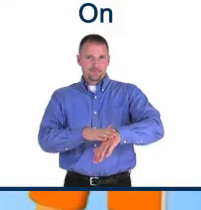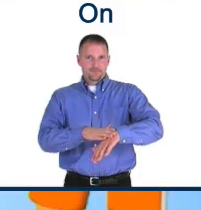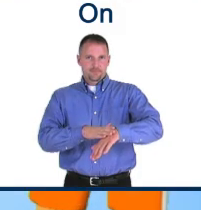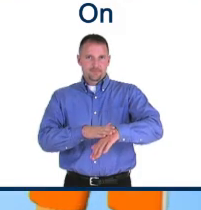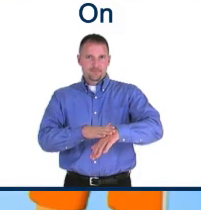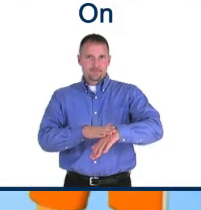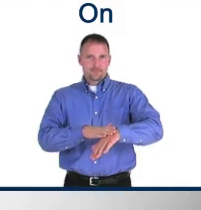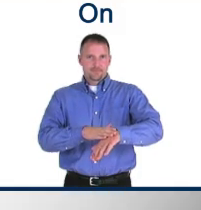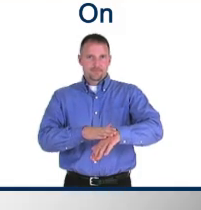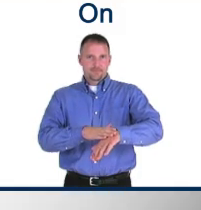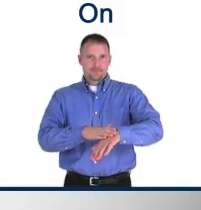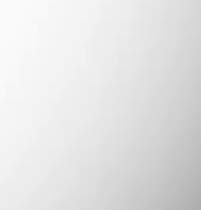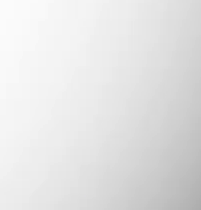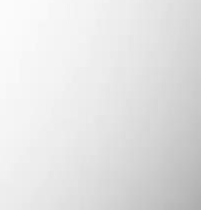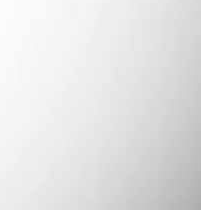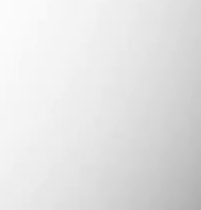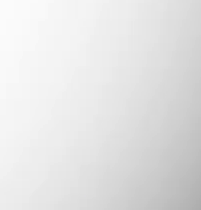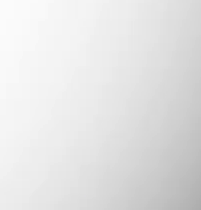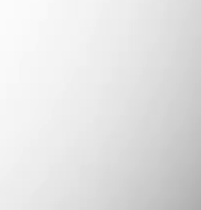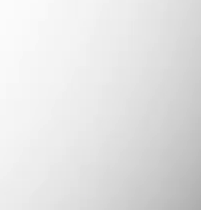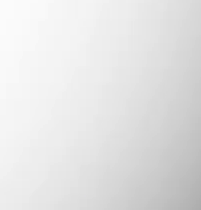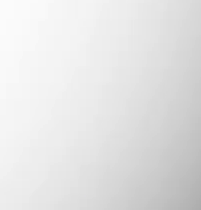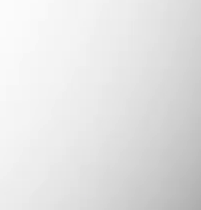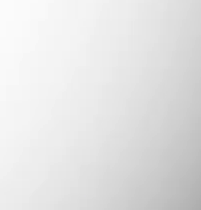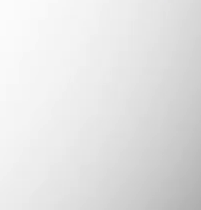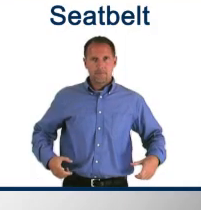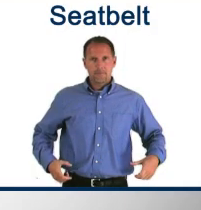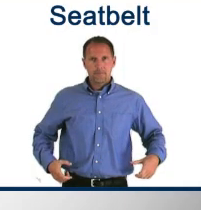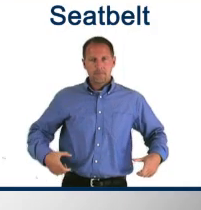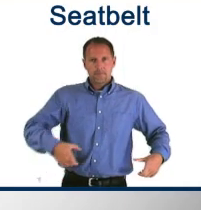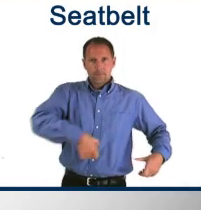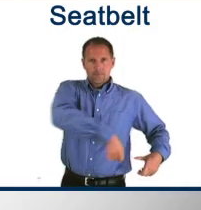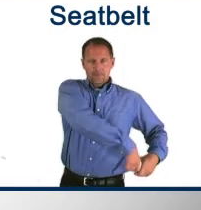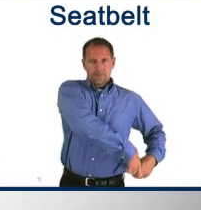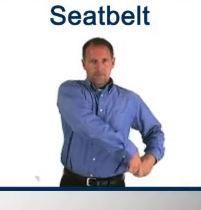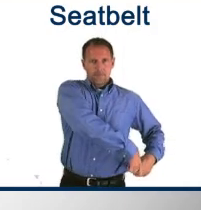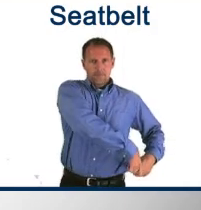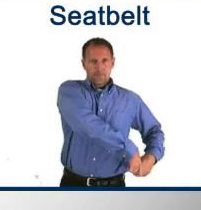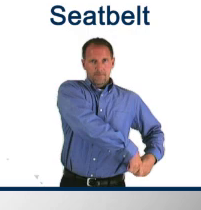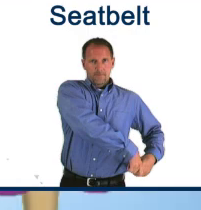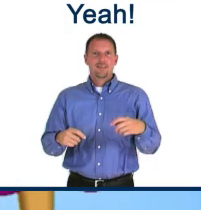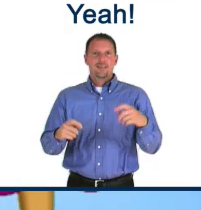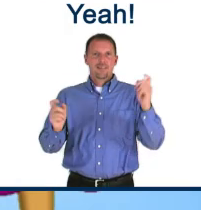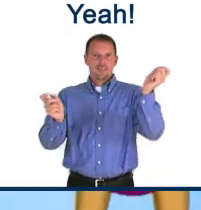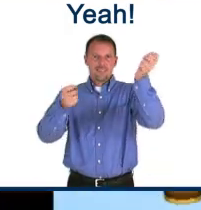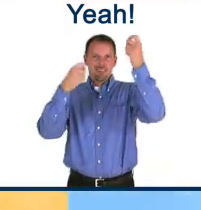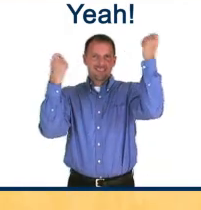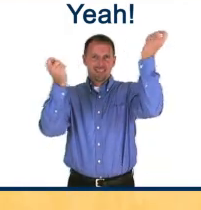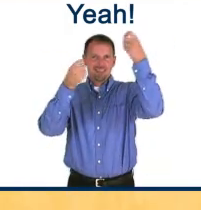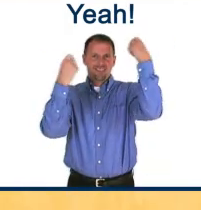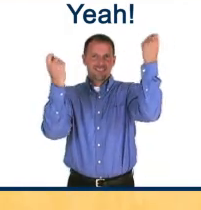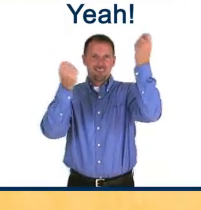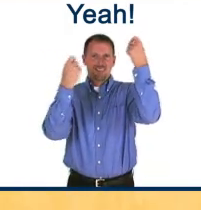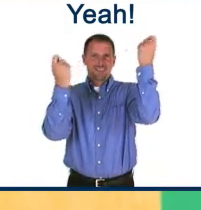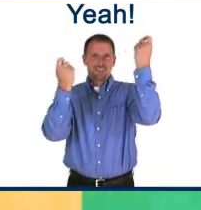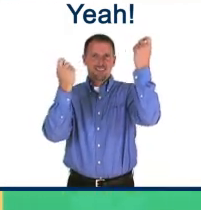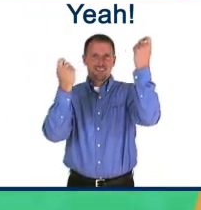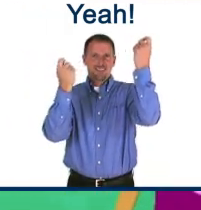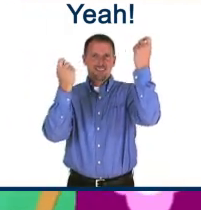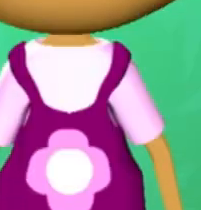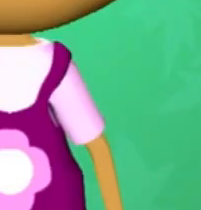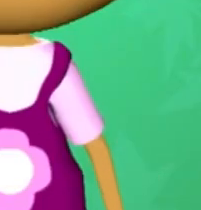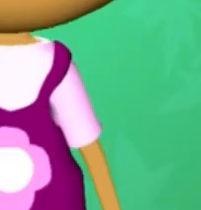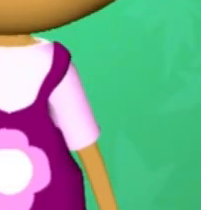on? Clickety click, clickety click. My seatbelt is on. Clickety click,